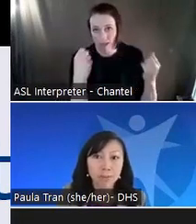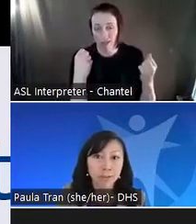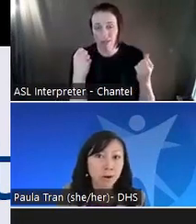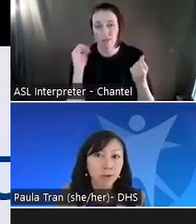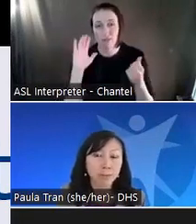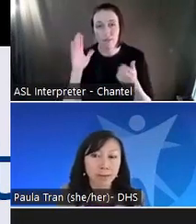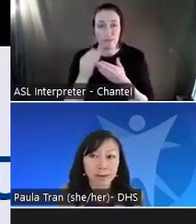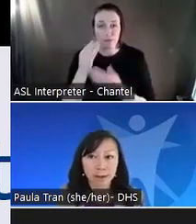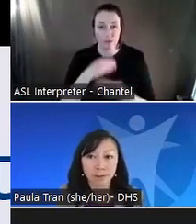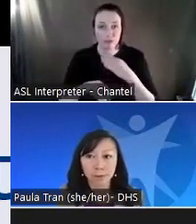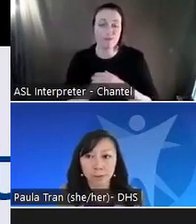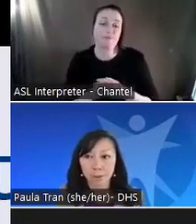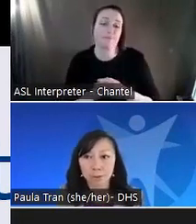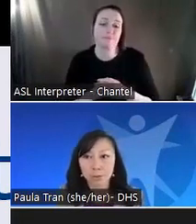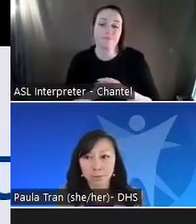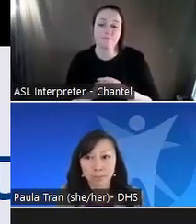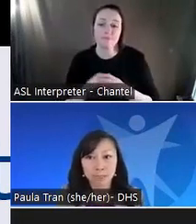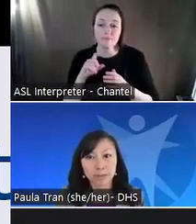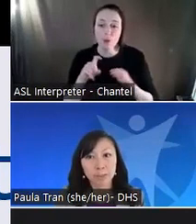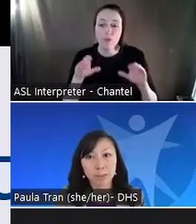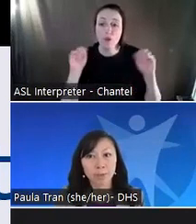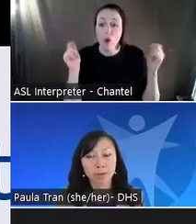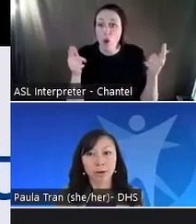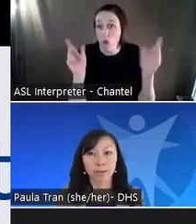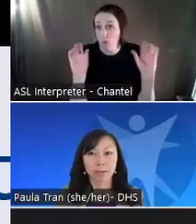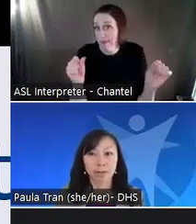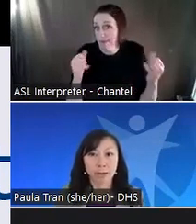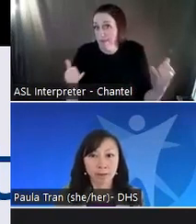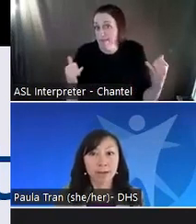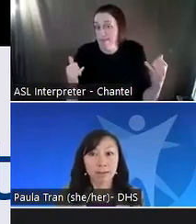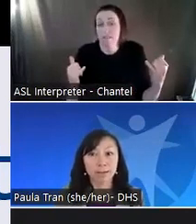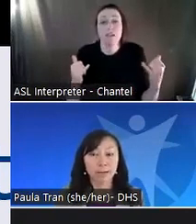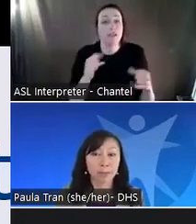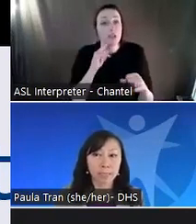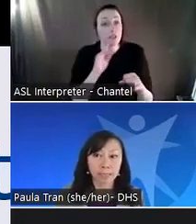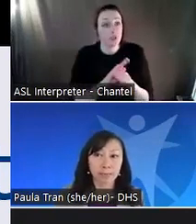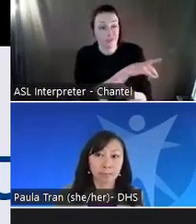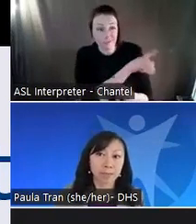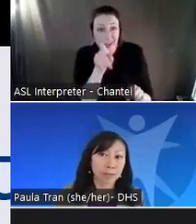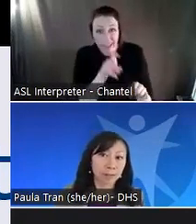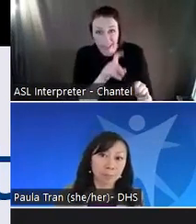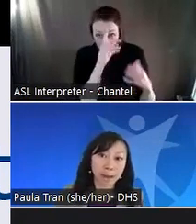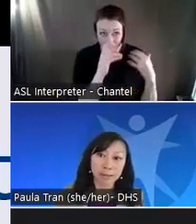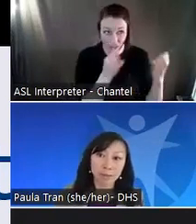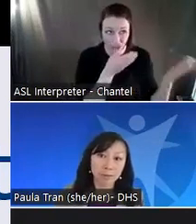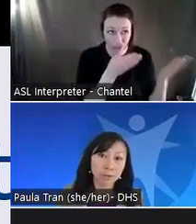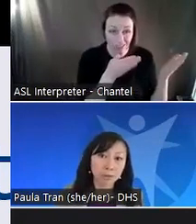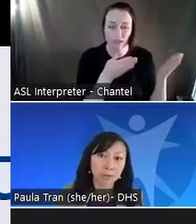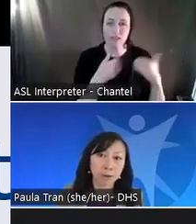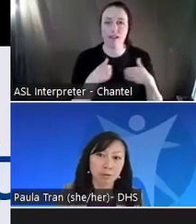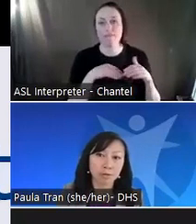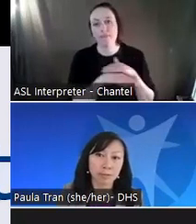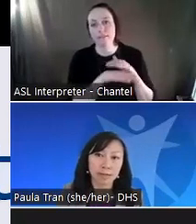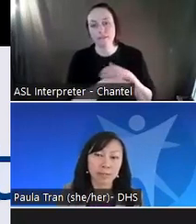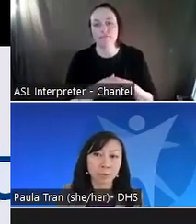We must do all that we can now to ensure those who need mental health support across have access to care when they need it. We cannot look back 2 years